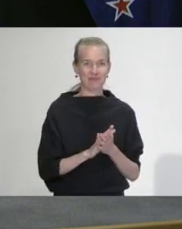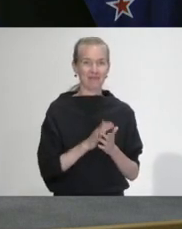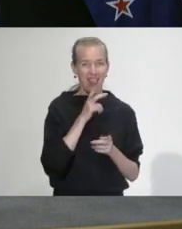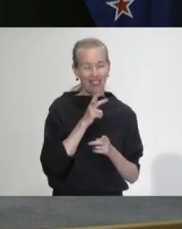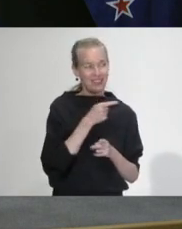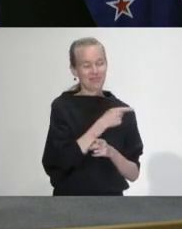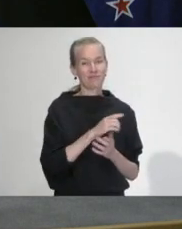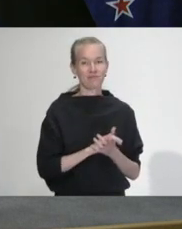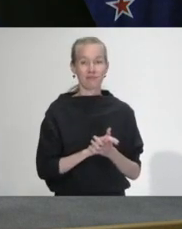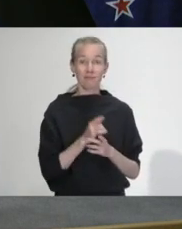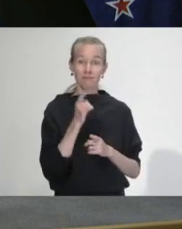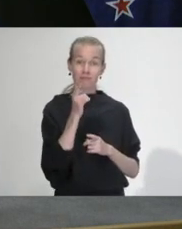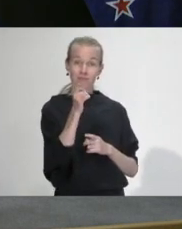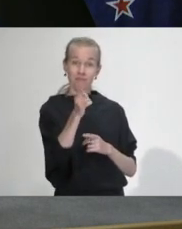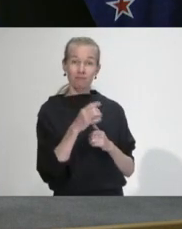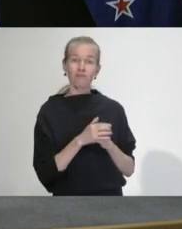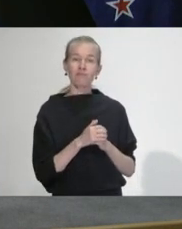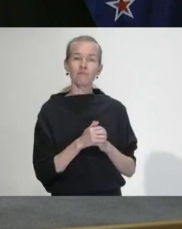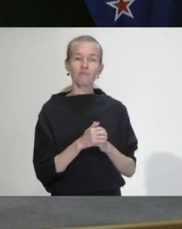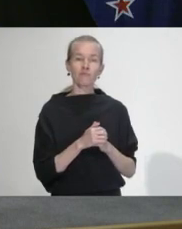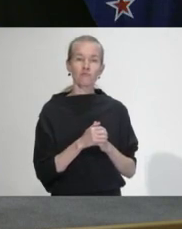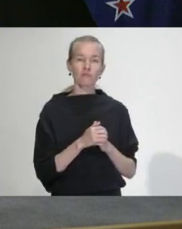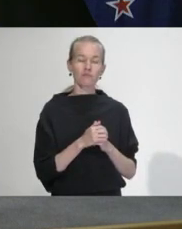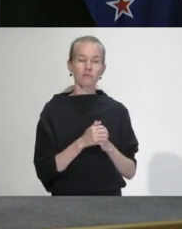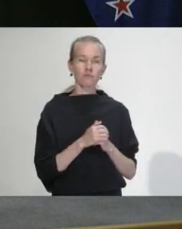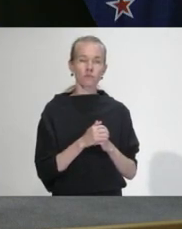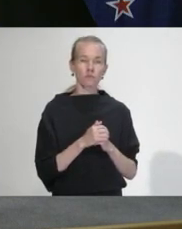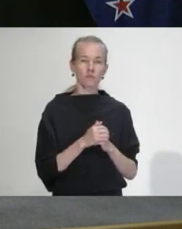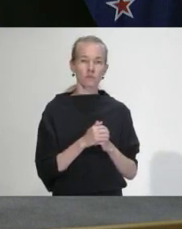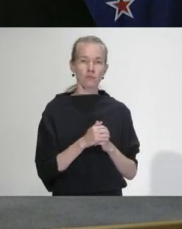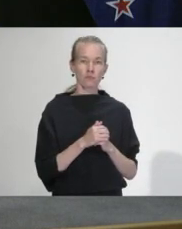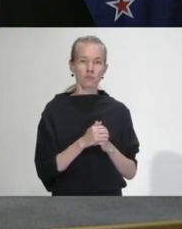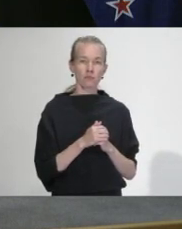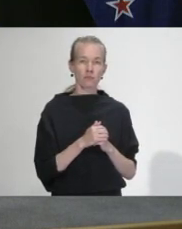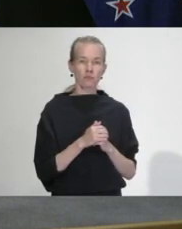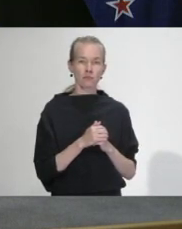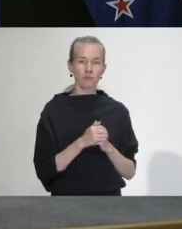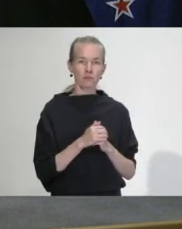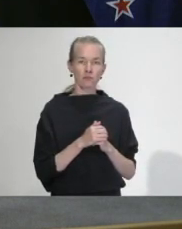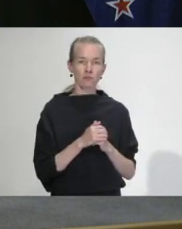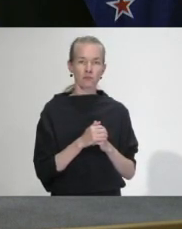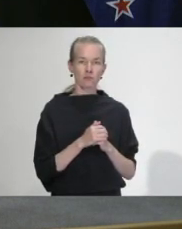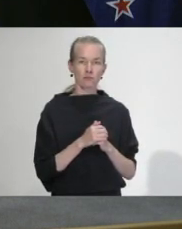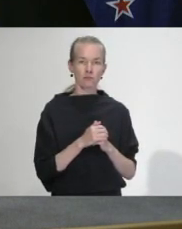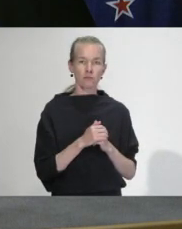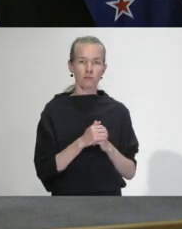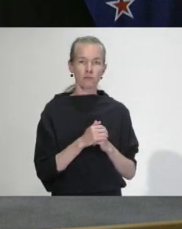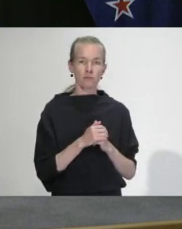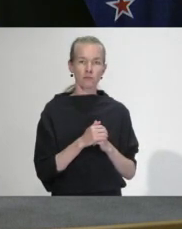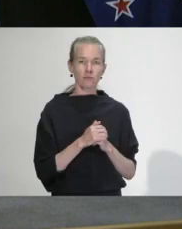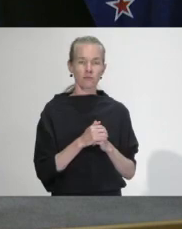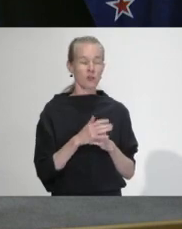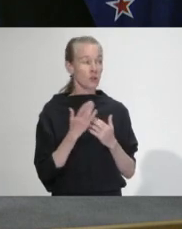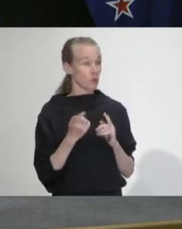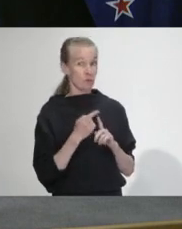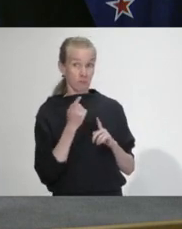app given how important contact tracing is, will that need to be in place and voluntary uptake taken before we can move out of the level